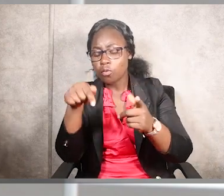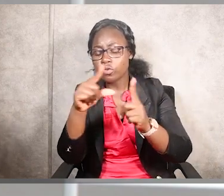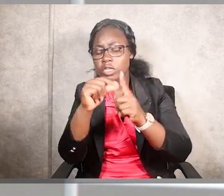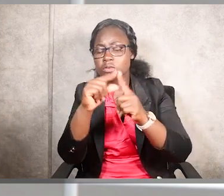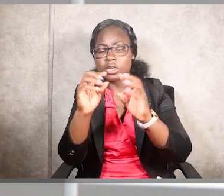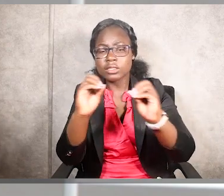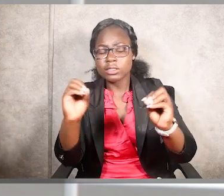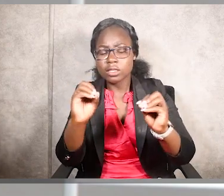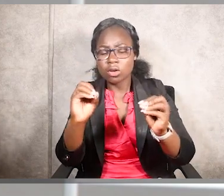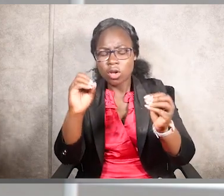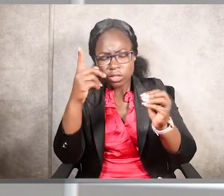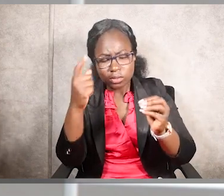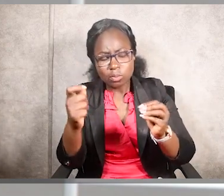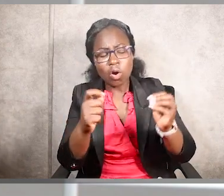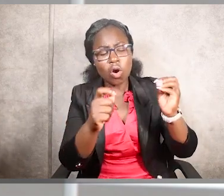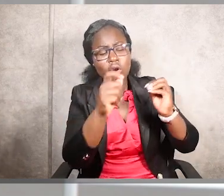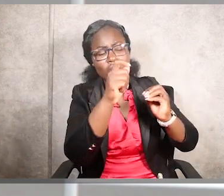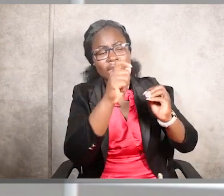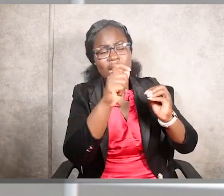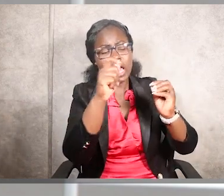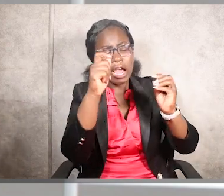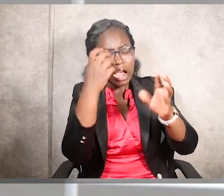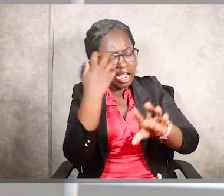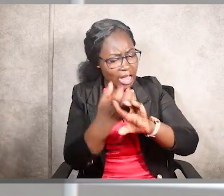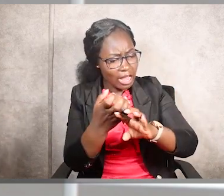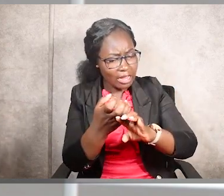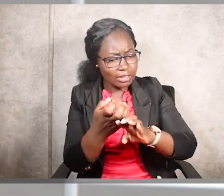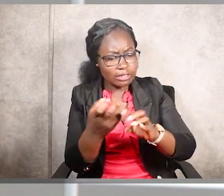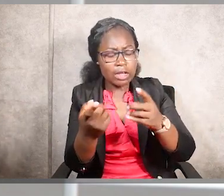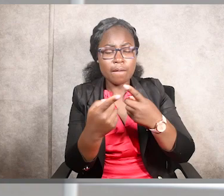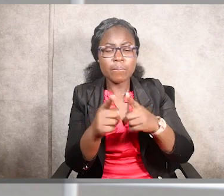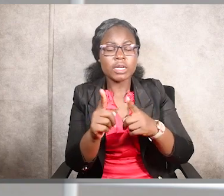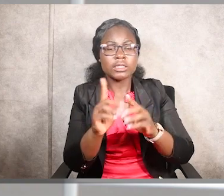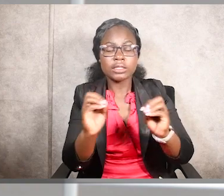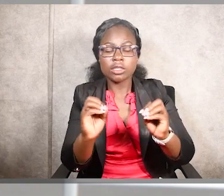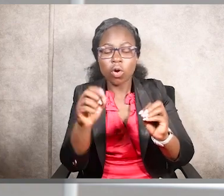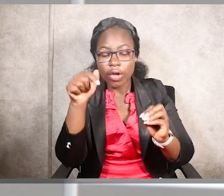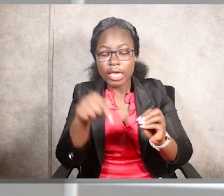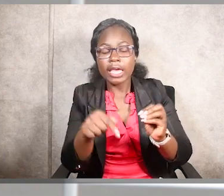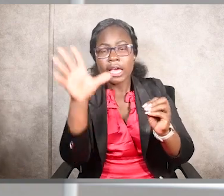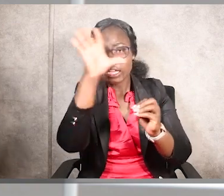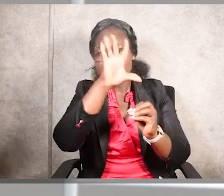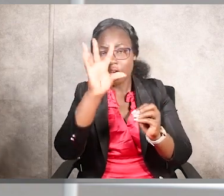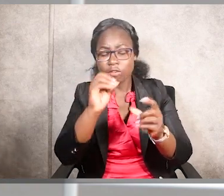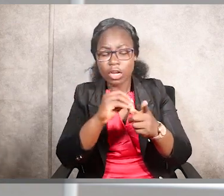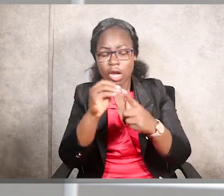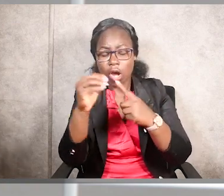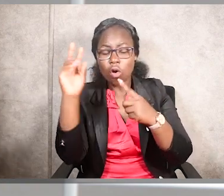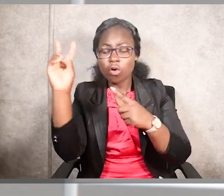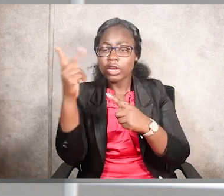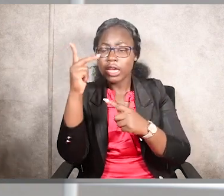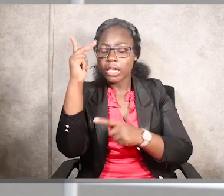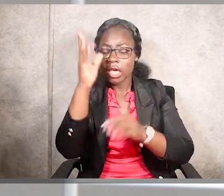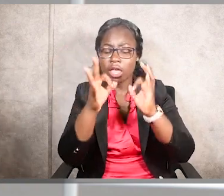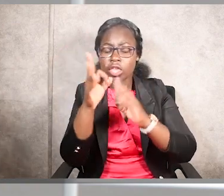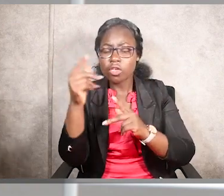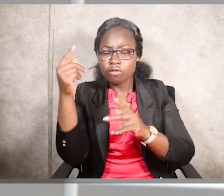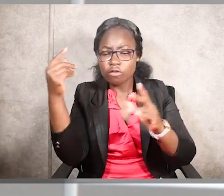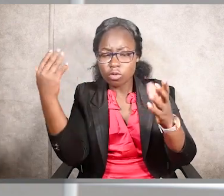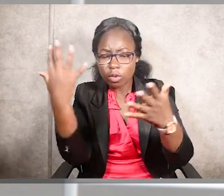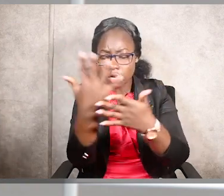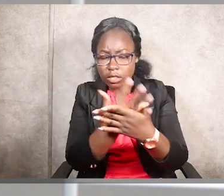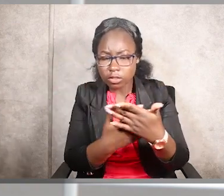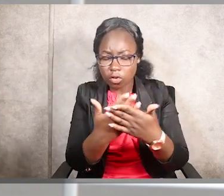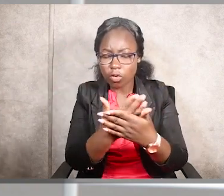sound complex, but they shouldn't be. In Africa or in Kenya, if you're engaged in probably